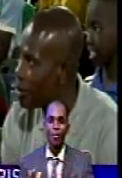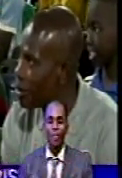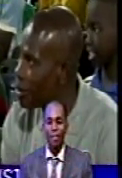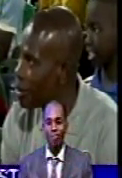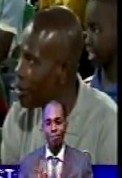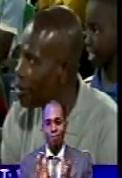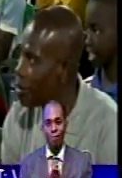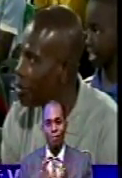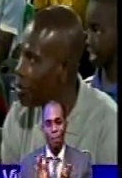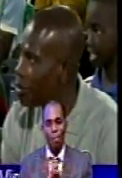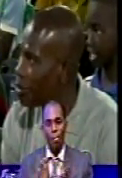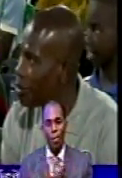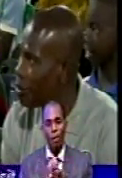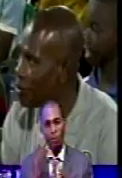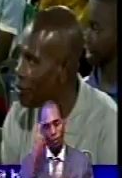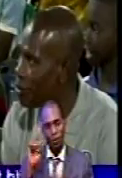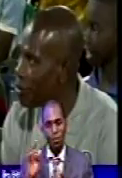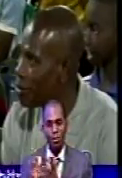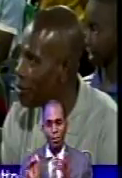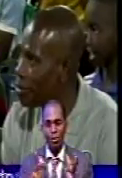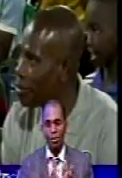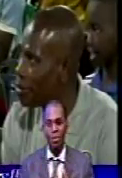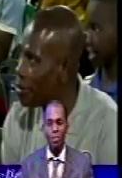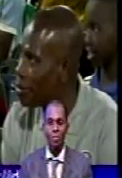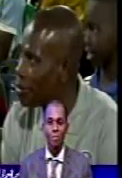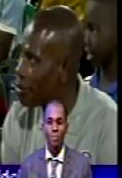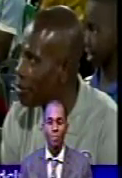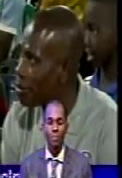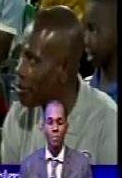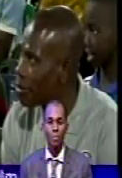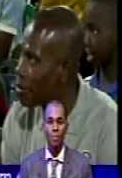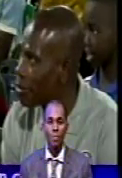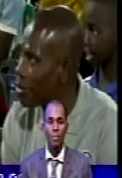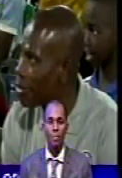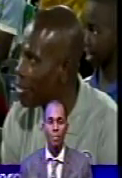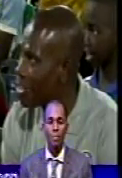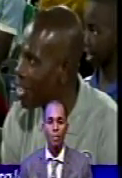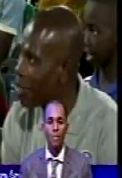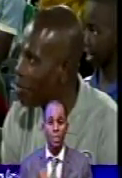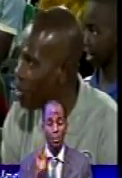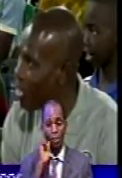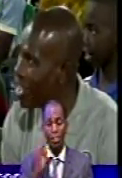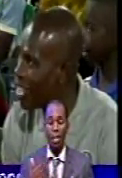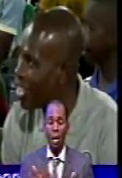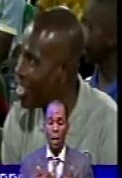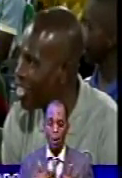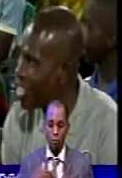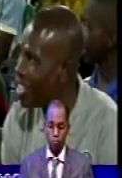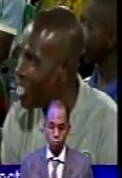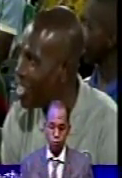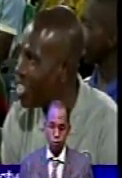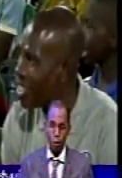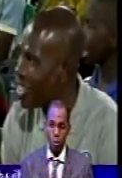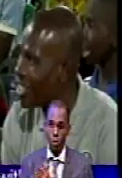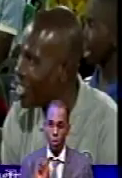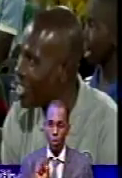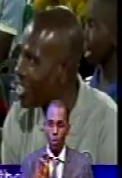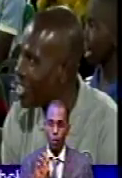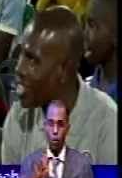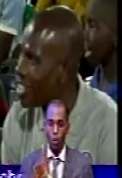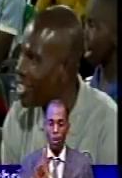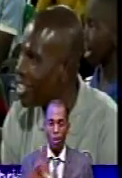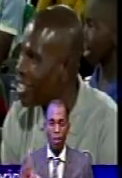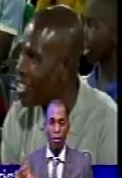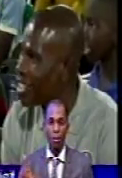Lomé, Togo, where something great has just happened. From Lomé, Togo, we have